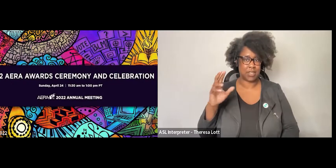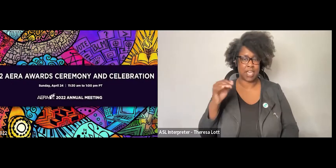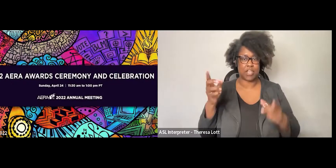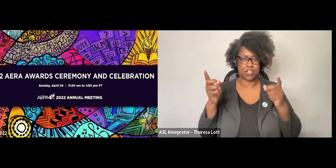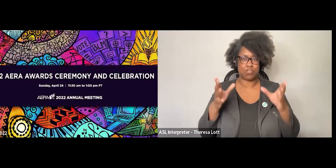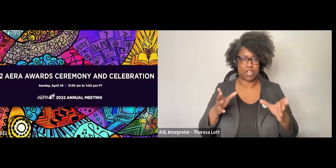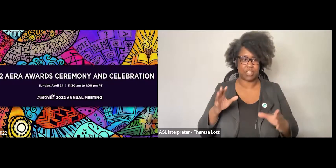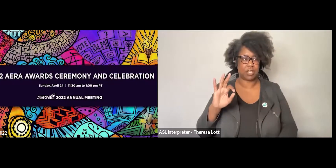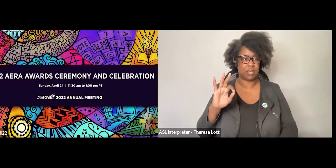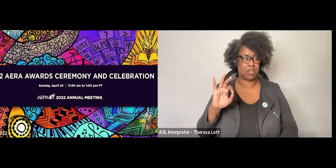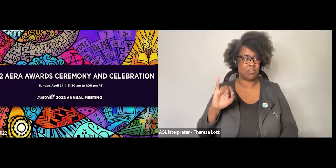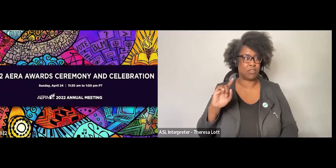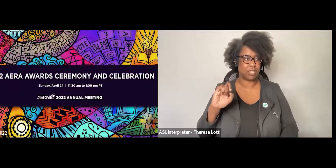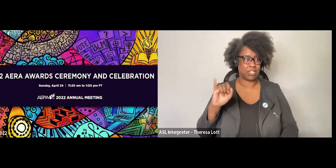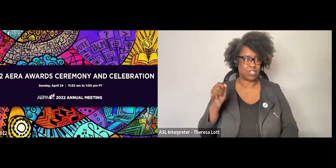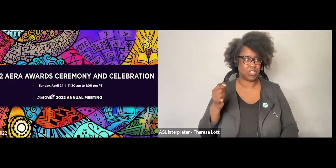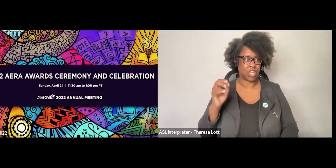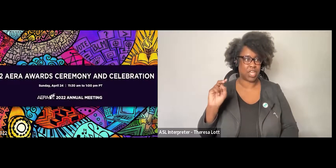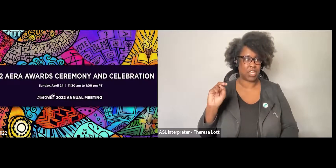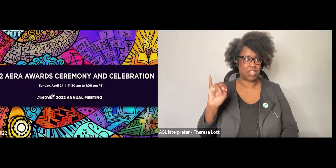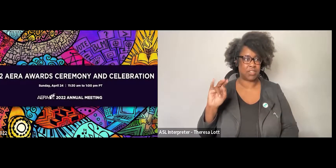Levine.